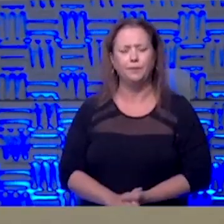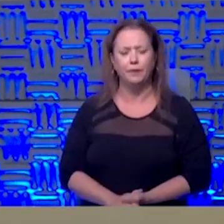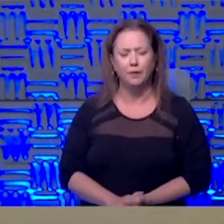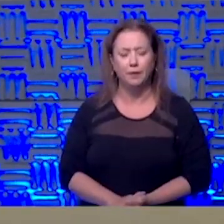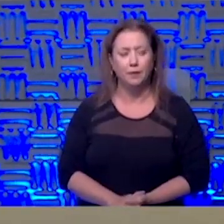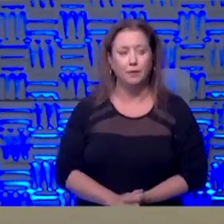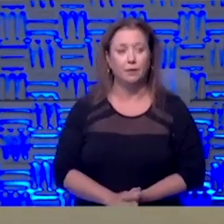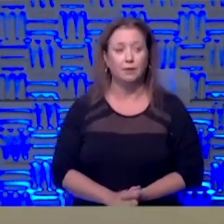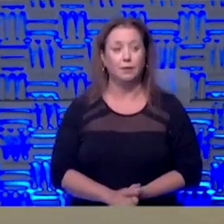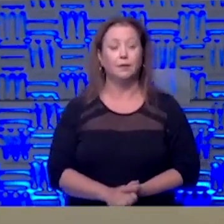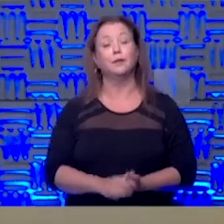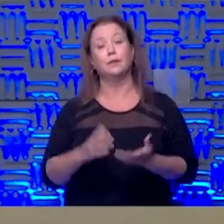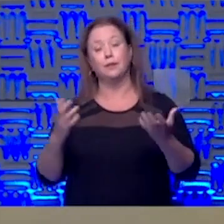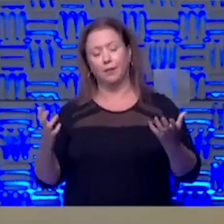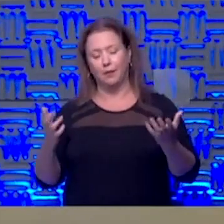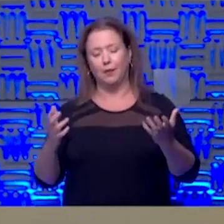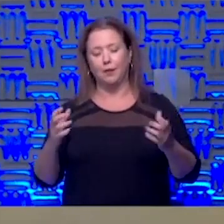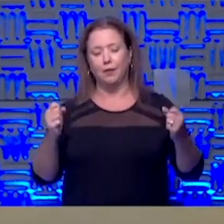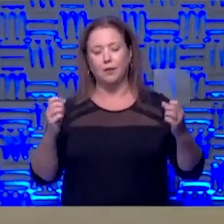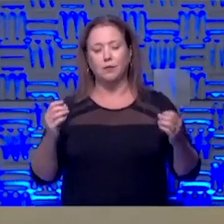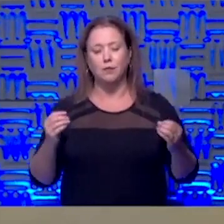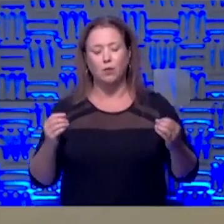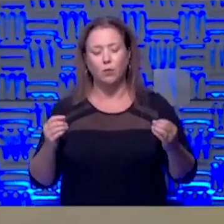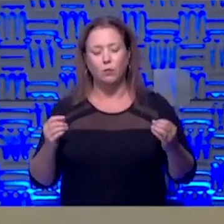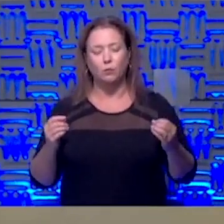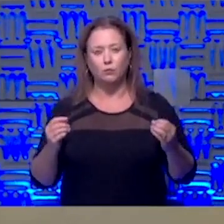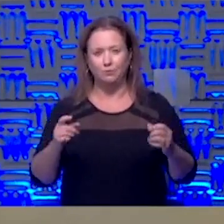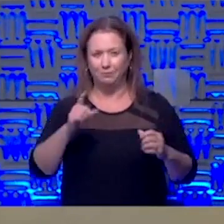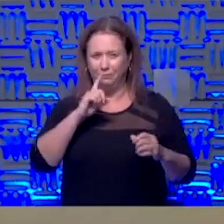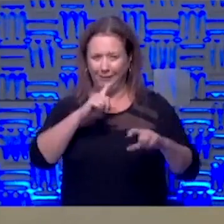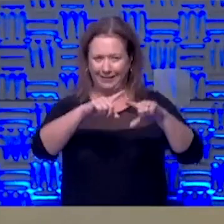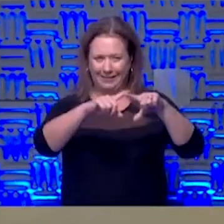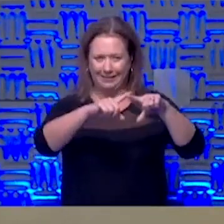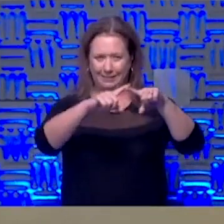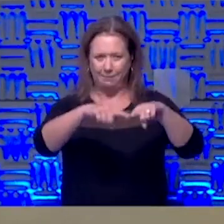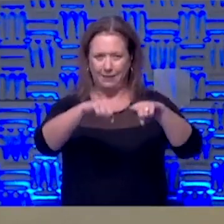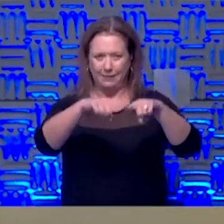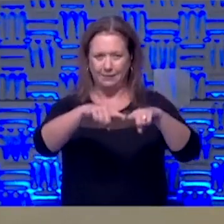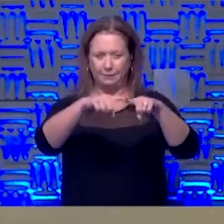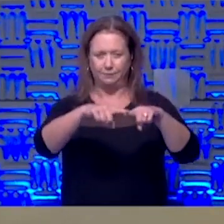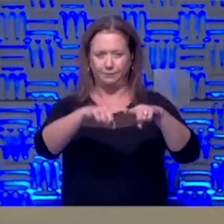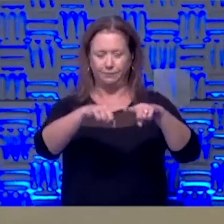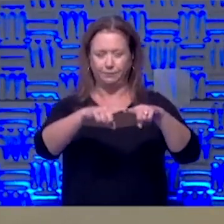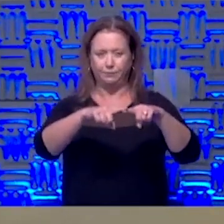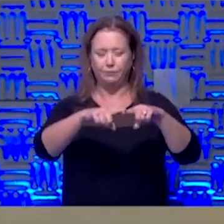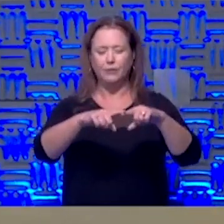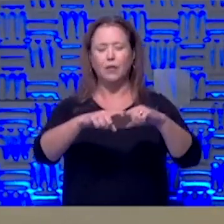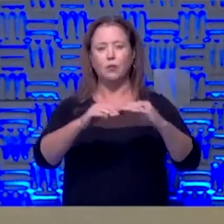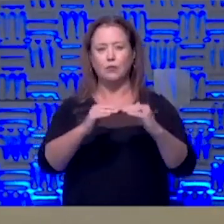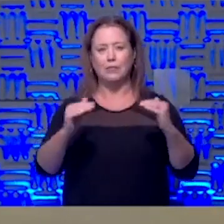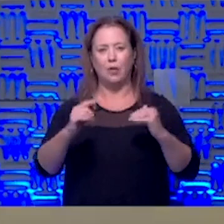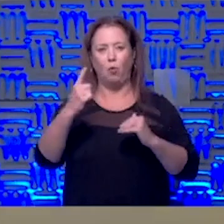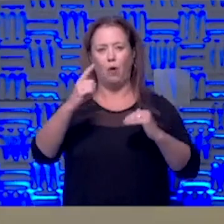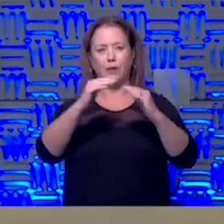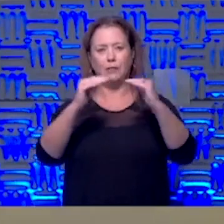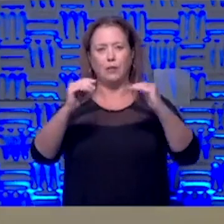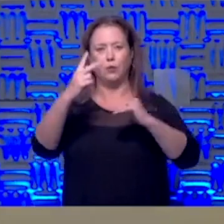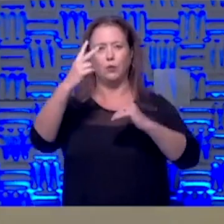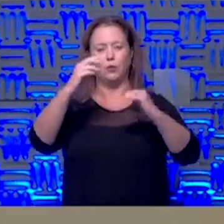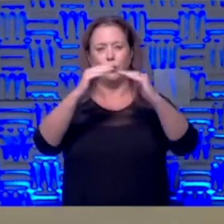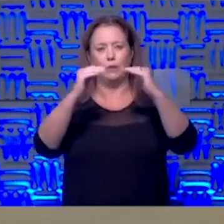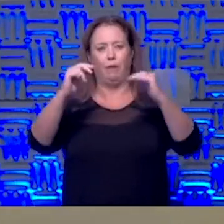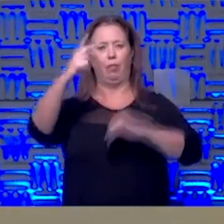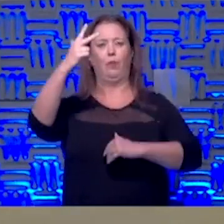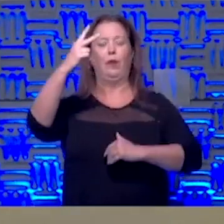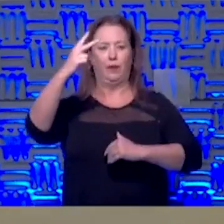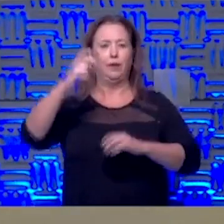Okay, so here's how this goes. It really depends on your tiers. There's tier 1, tier 2, and tier